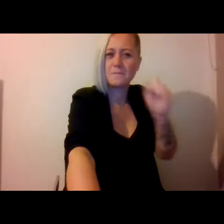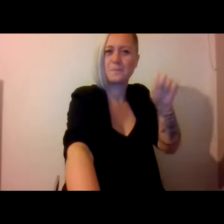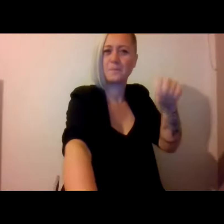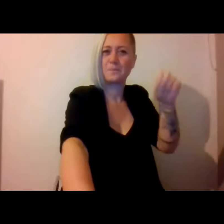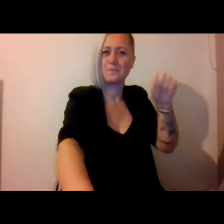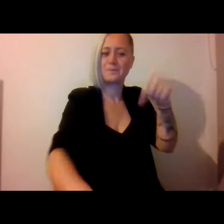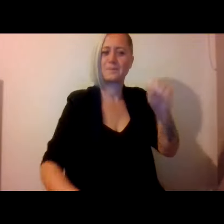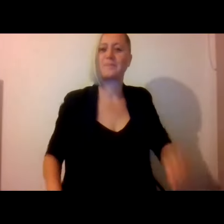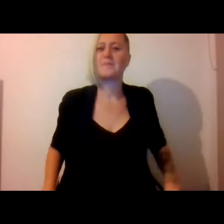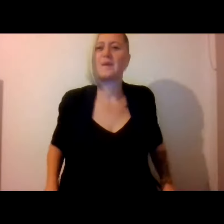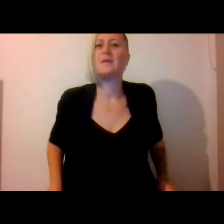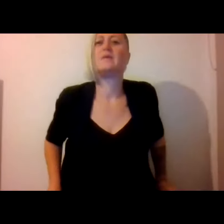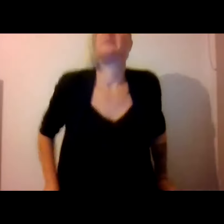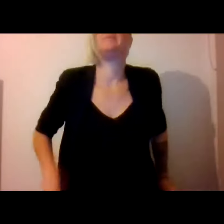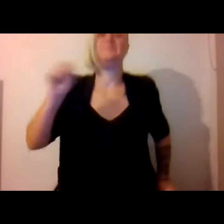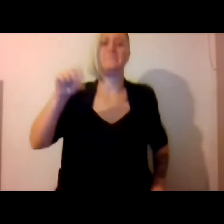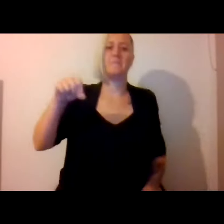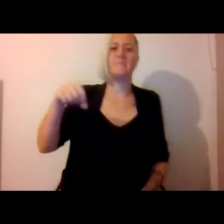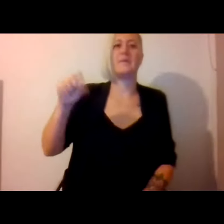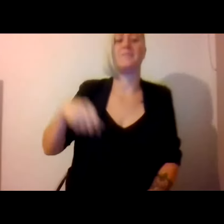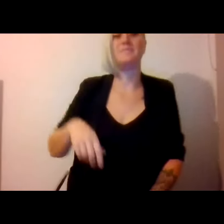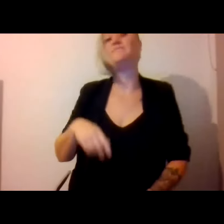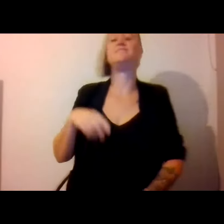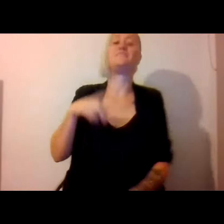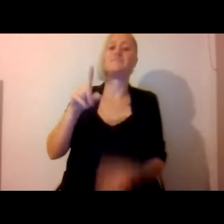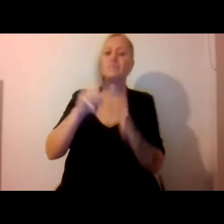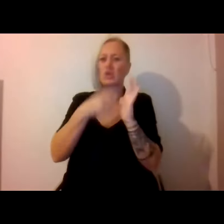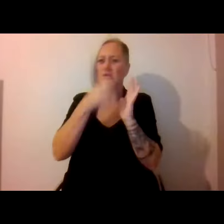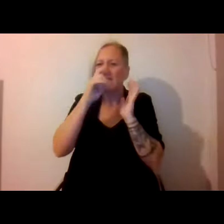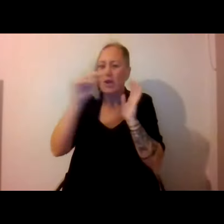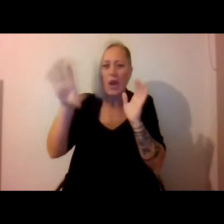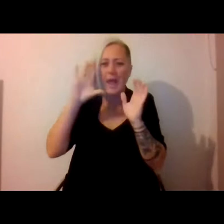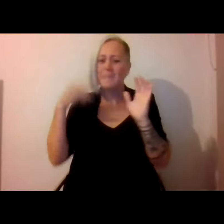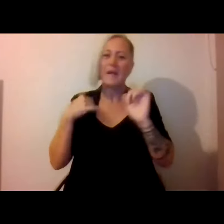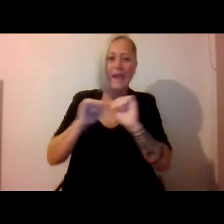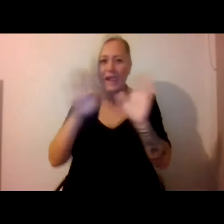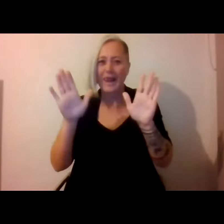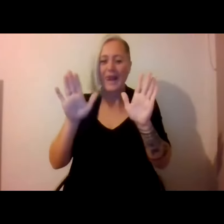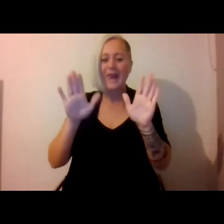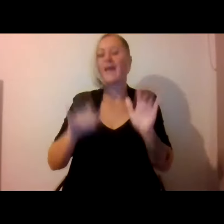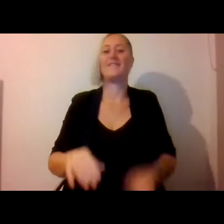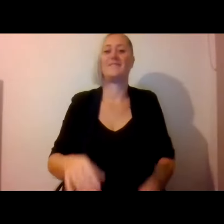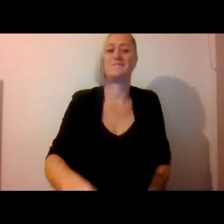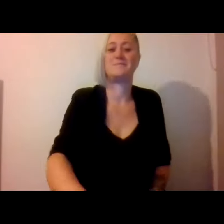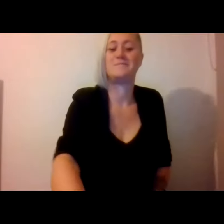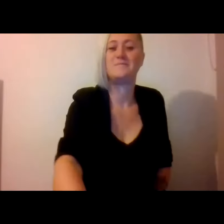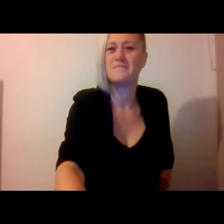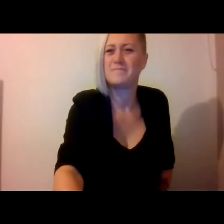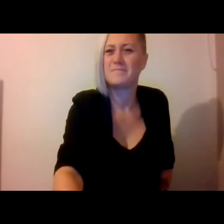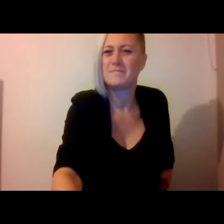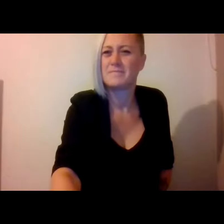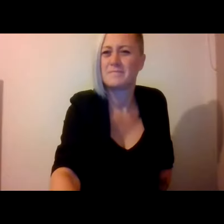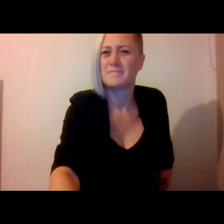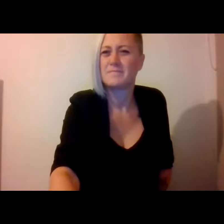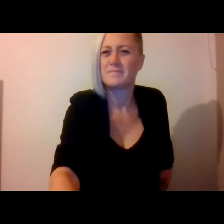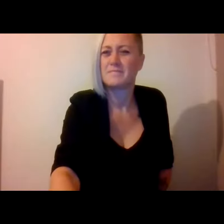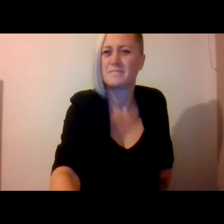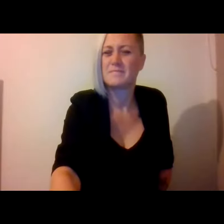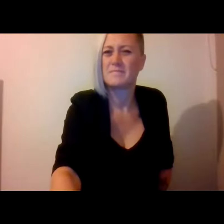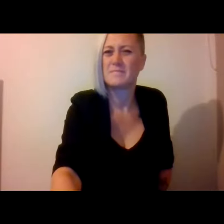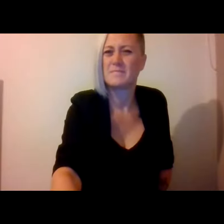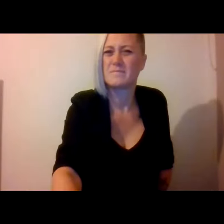should I start now? Okay, can you hear me clear? Yeah, absolutely. Yeah, I just want to work out the volume of my voice, because I haven't done a